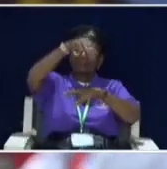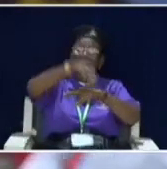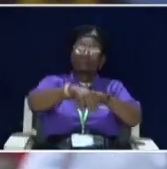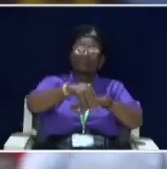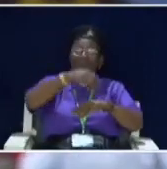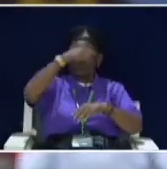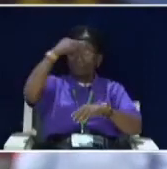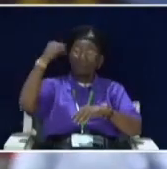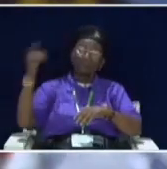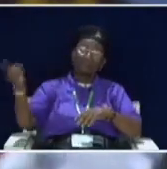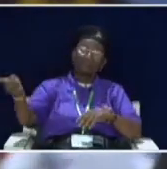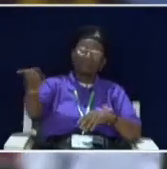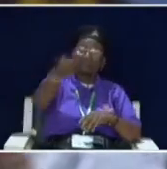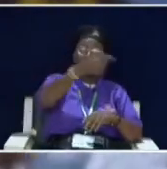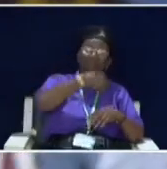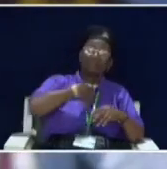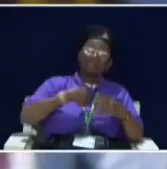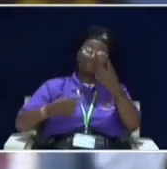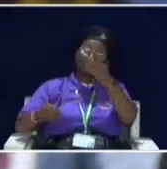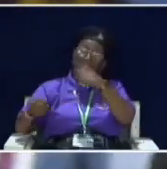because you came